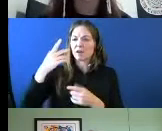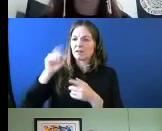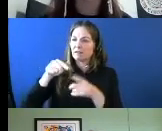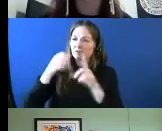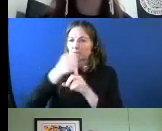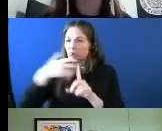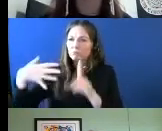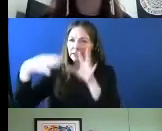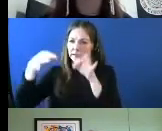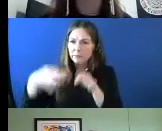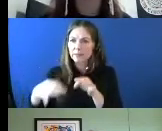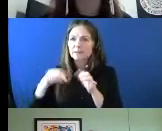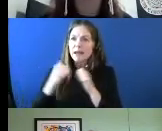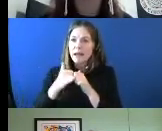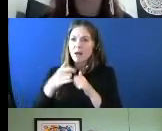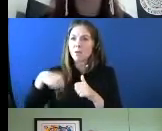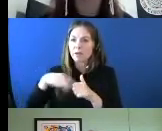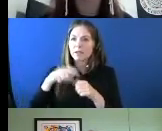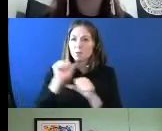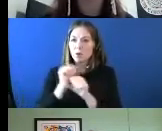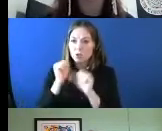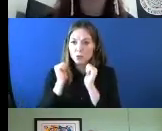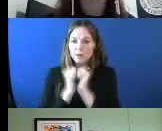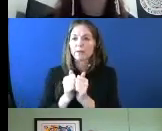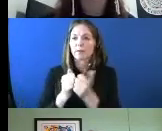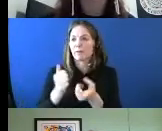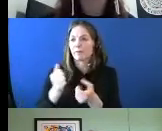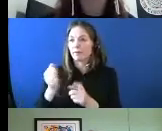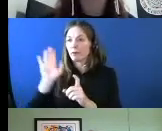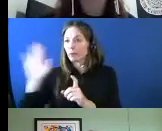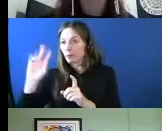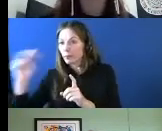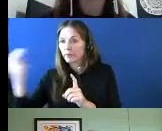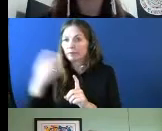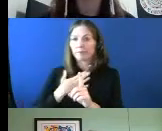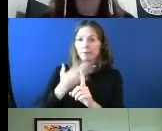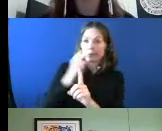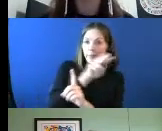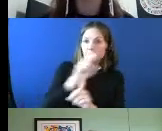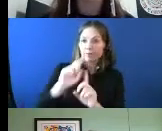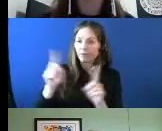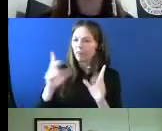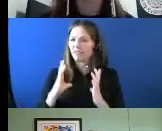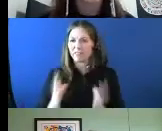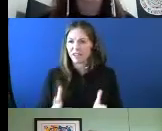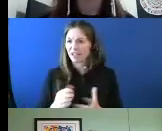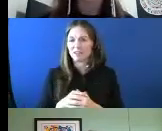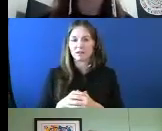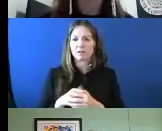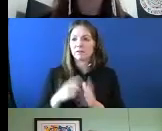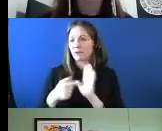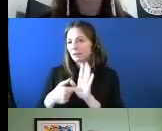together while working from two different worlds, right? Because our worldviews, you know, how we've grown up,